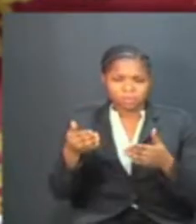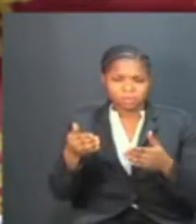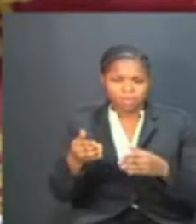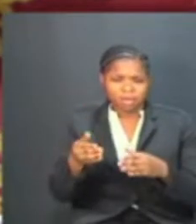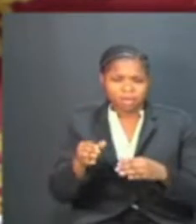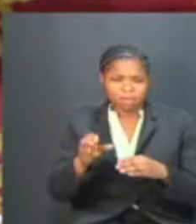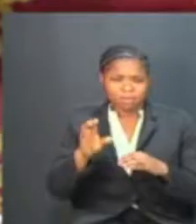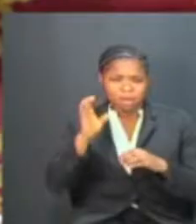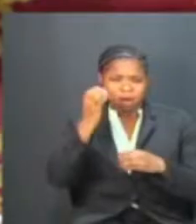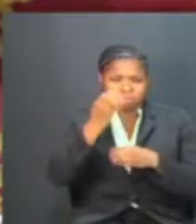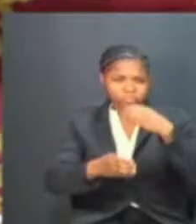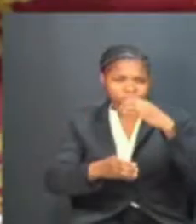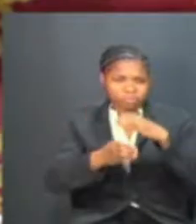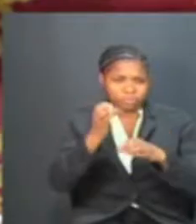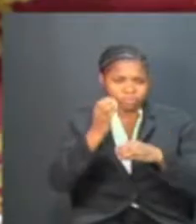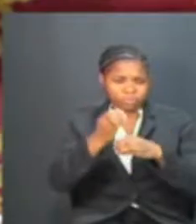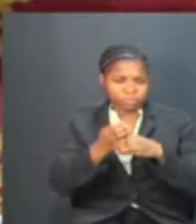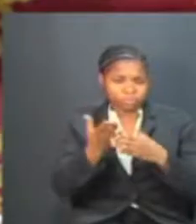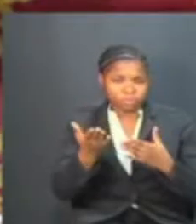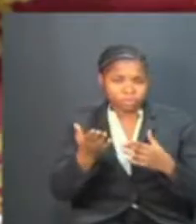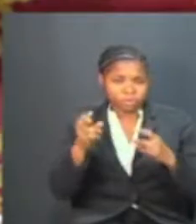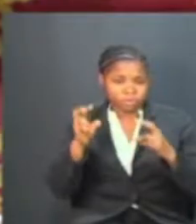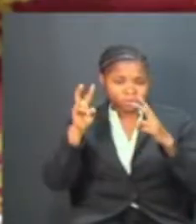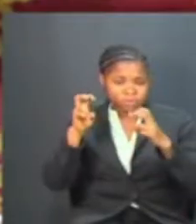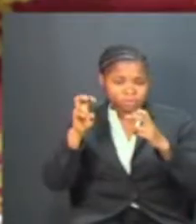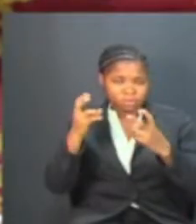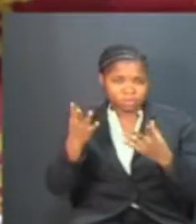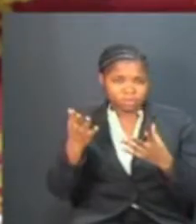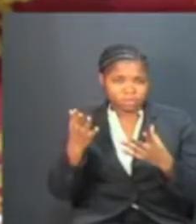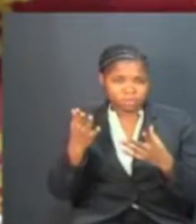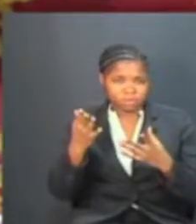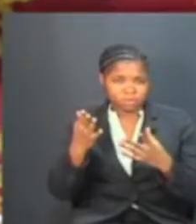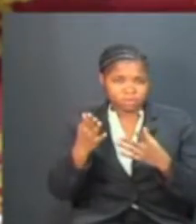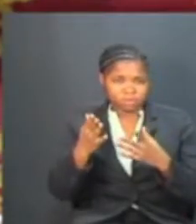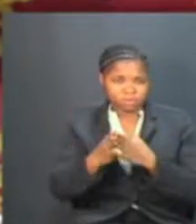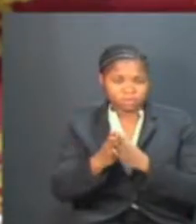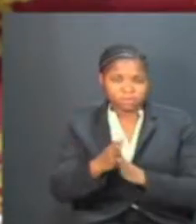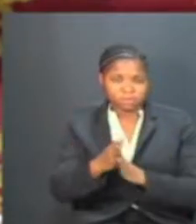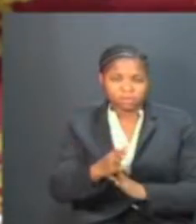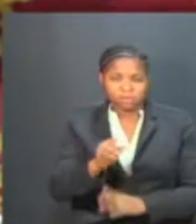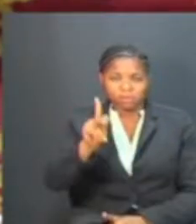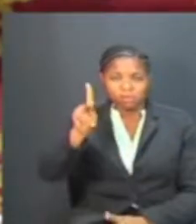titled Strengthening of Ejisu Kuntinansi